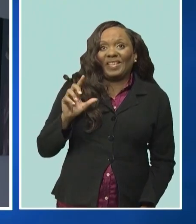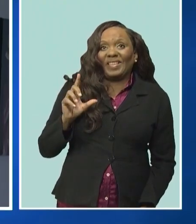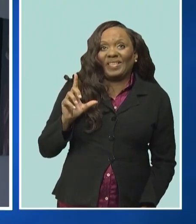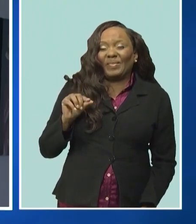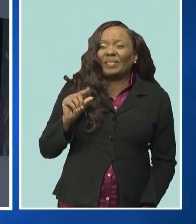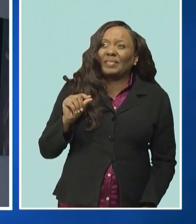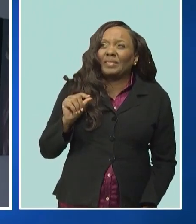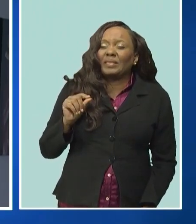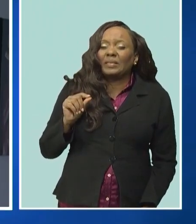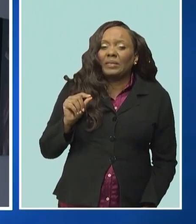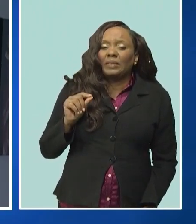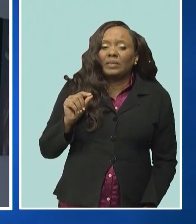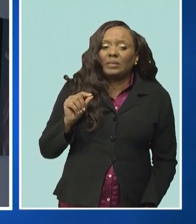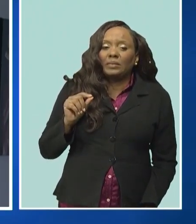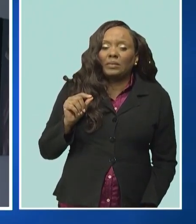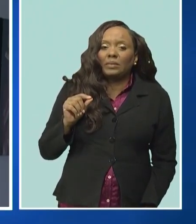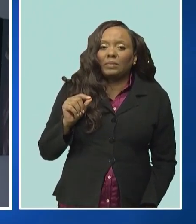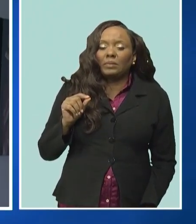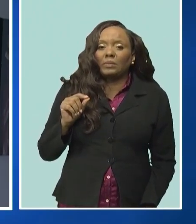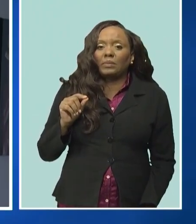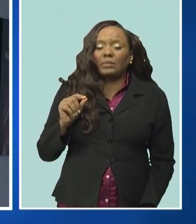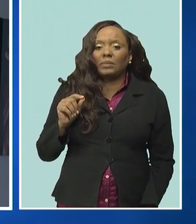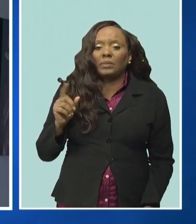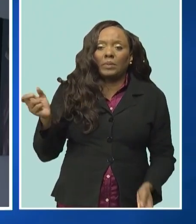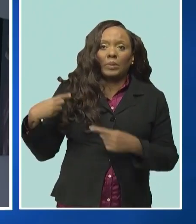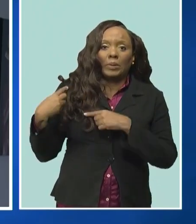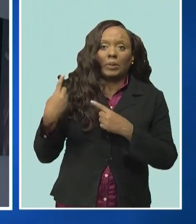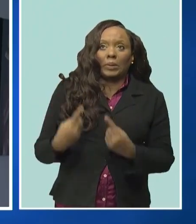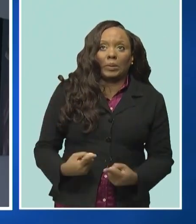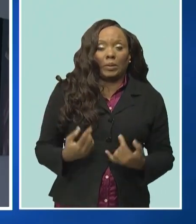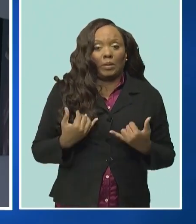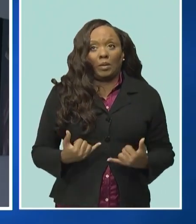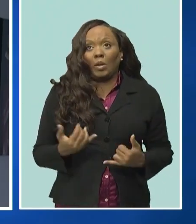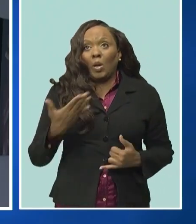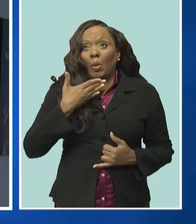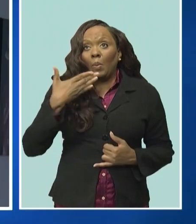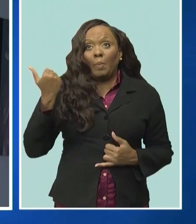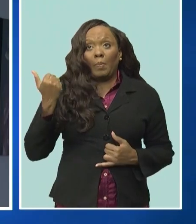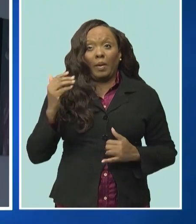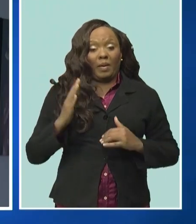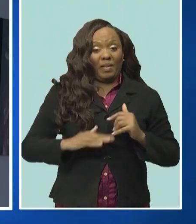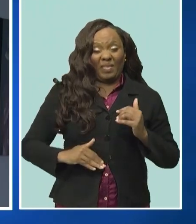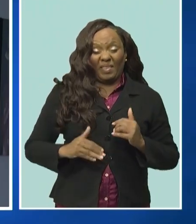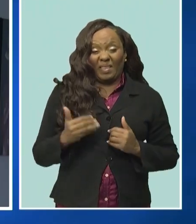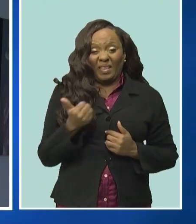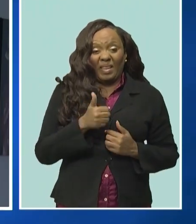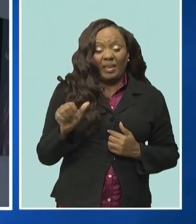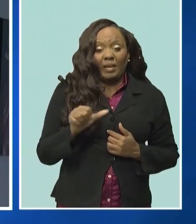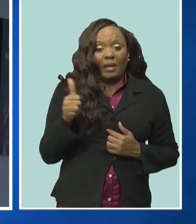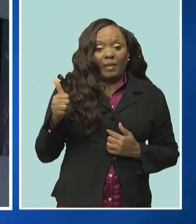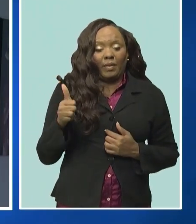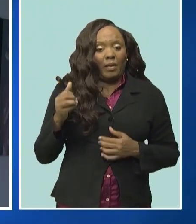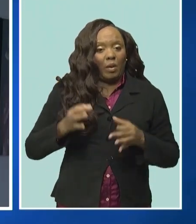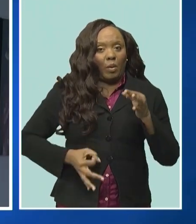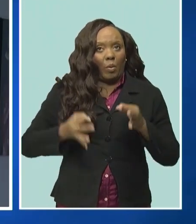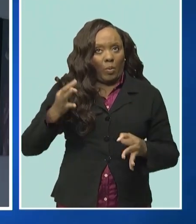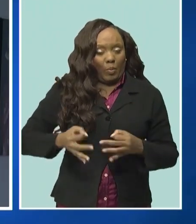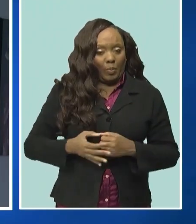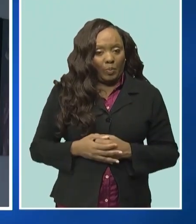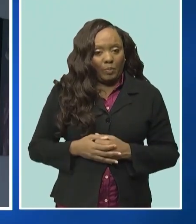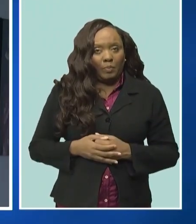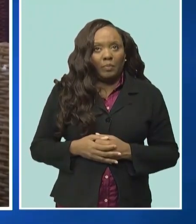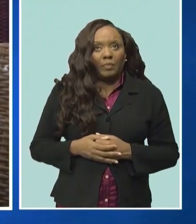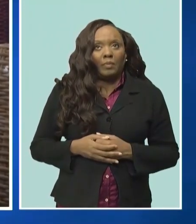2018 to the present that is better than anything from the magistrates' courts and the other courts in Barbados. His